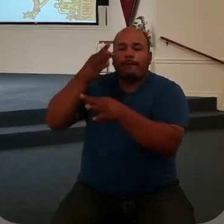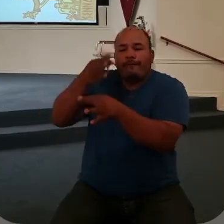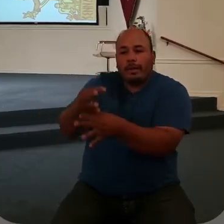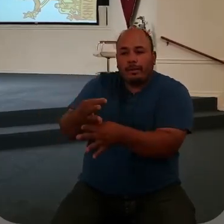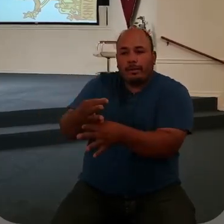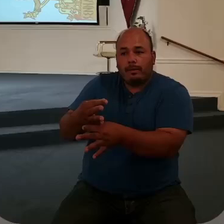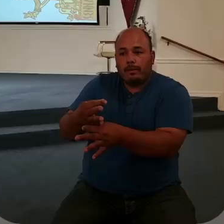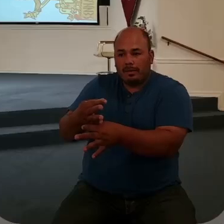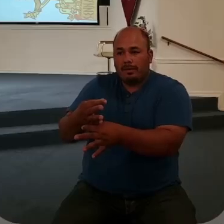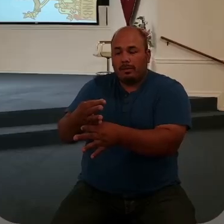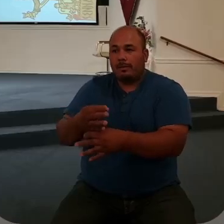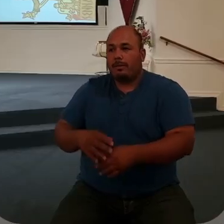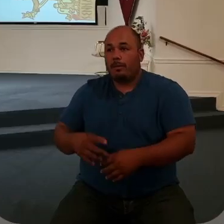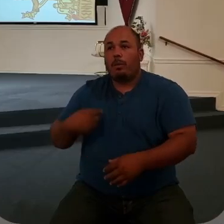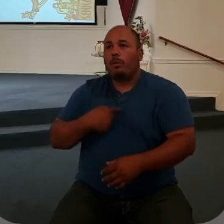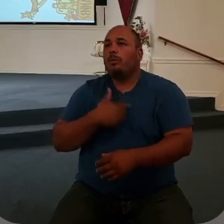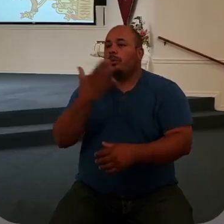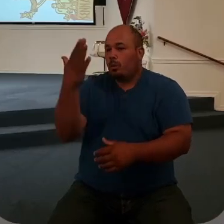why we pray.